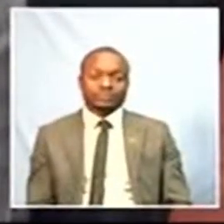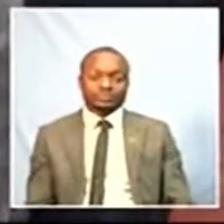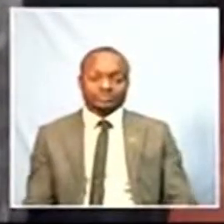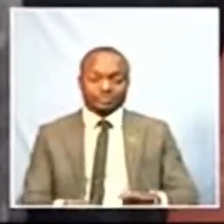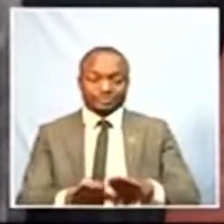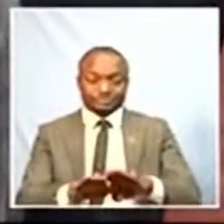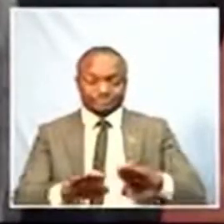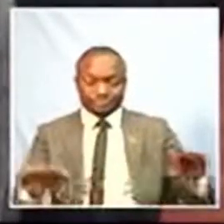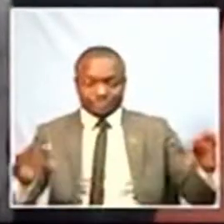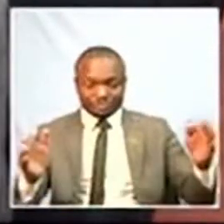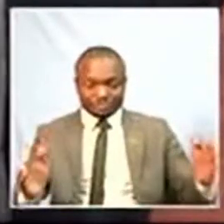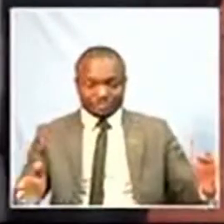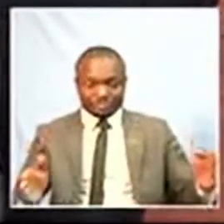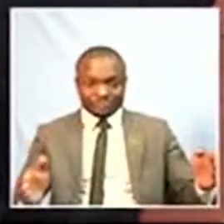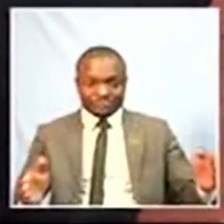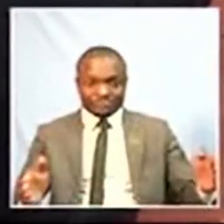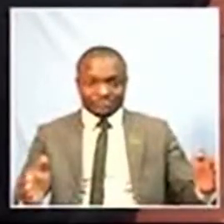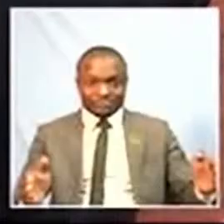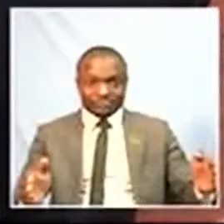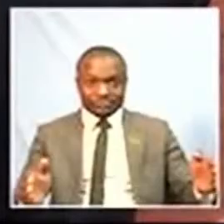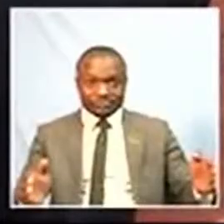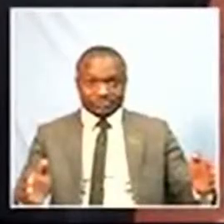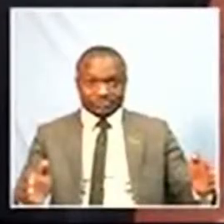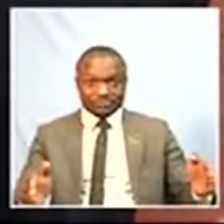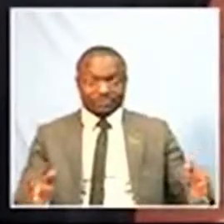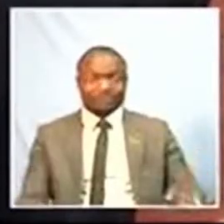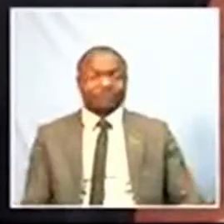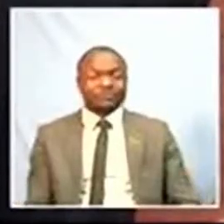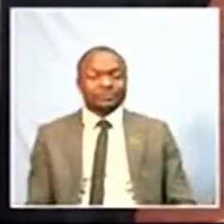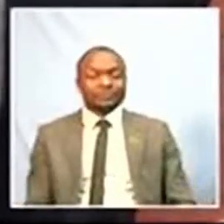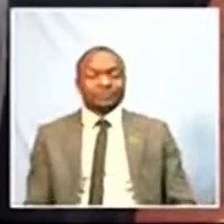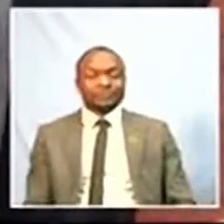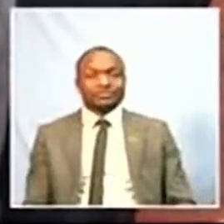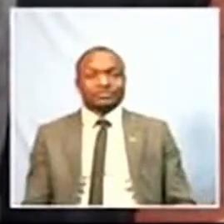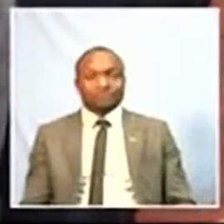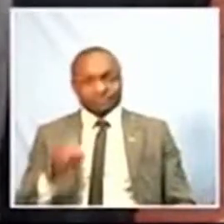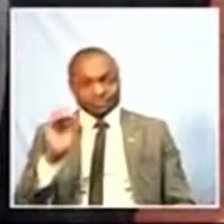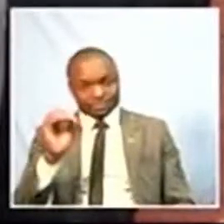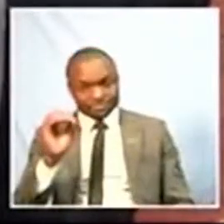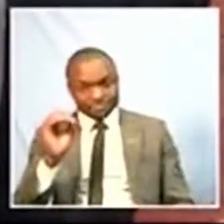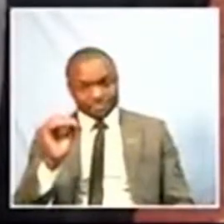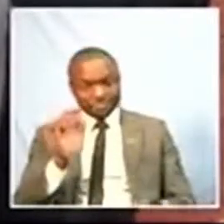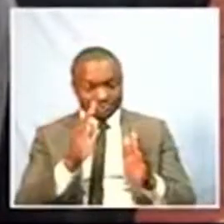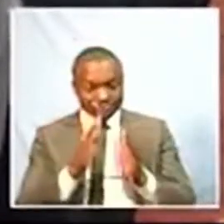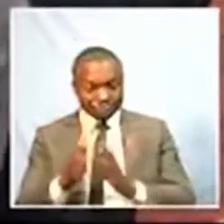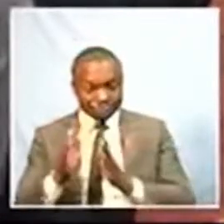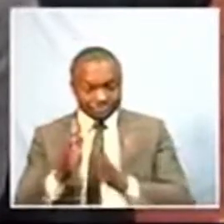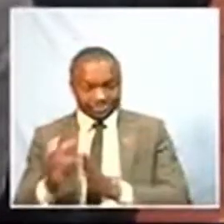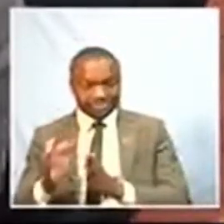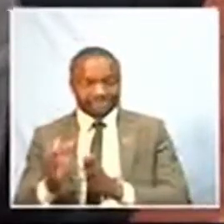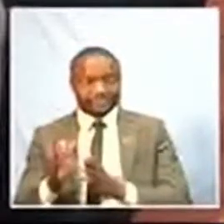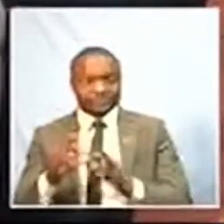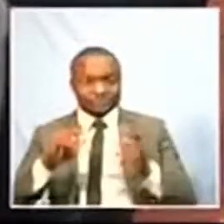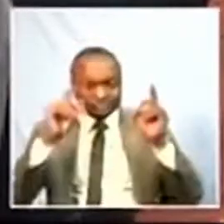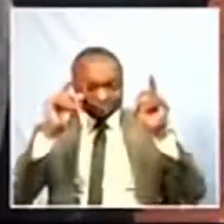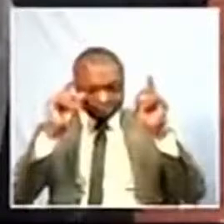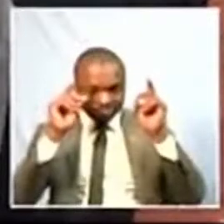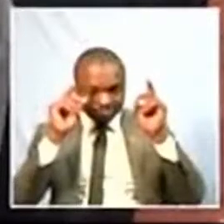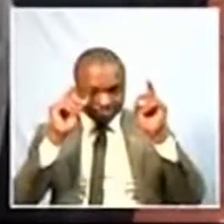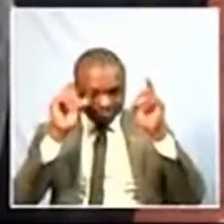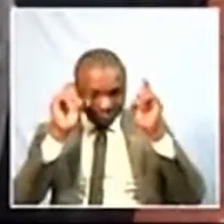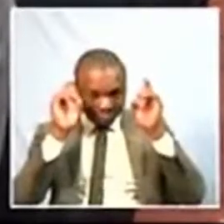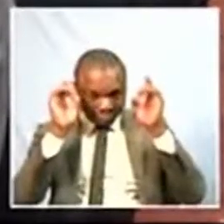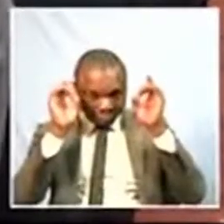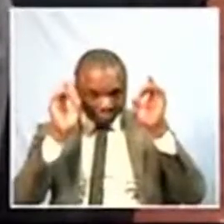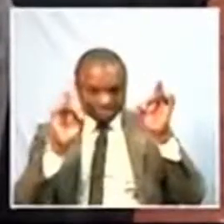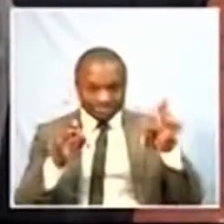there in the initial design. So the danger there was that the external doors were going